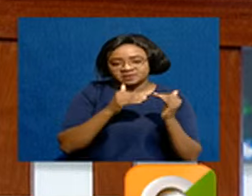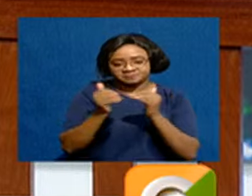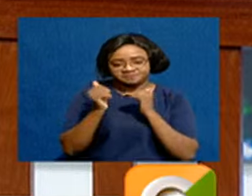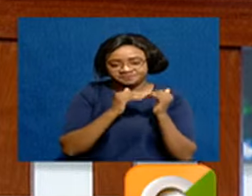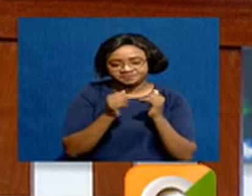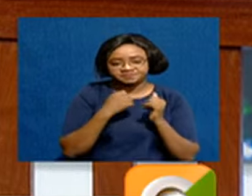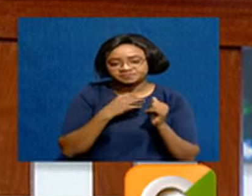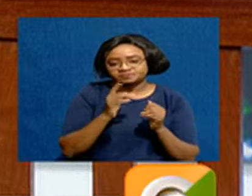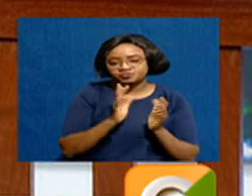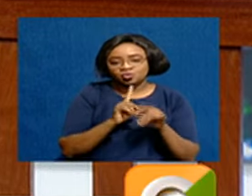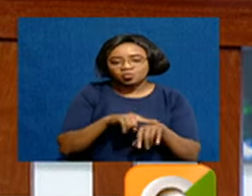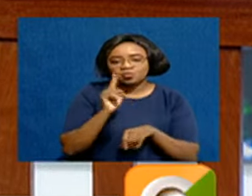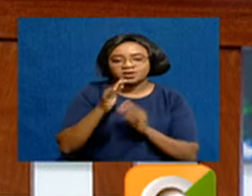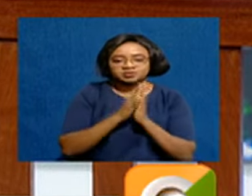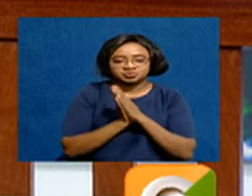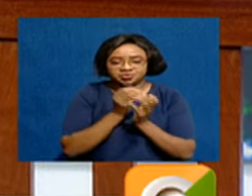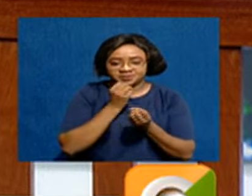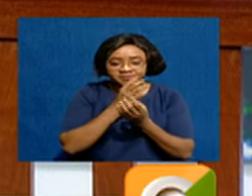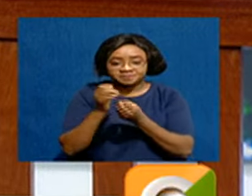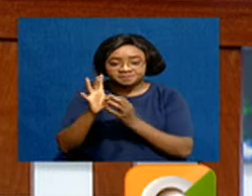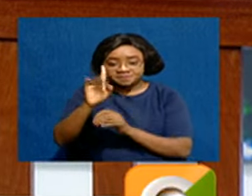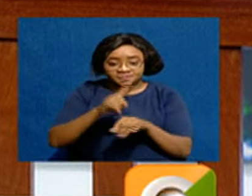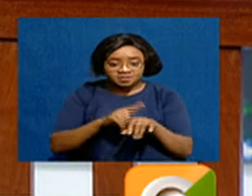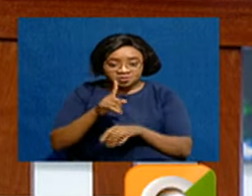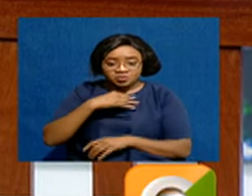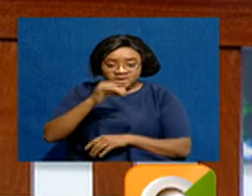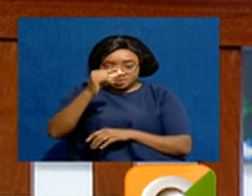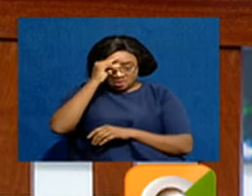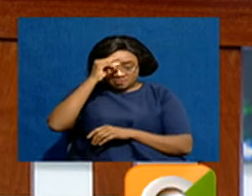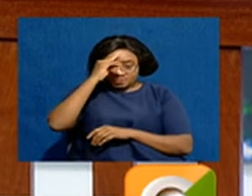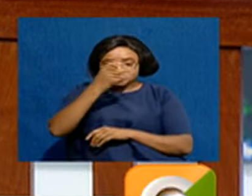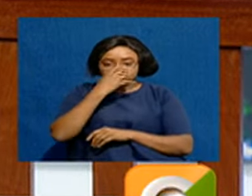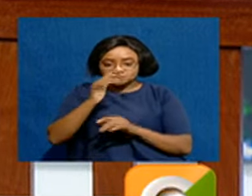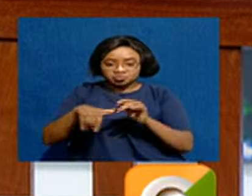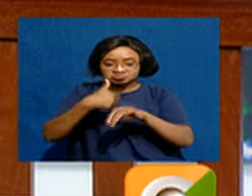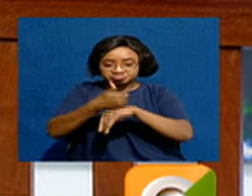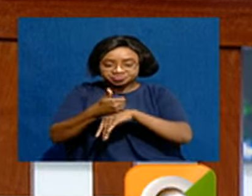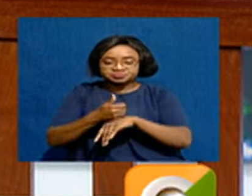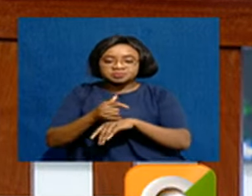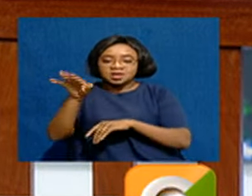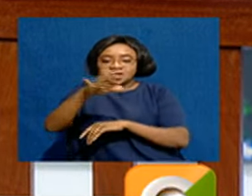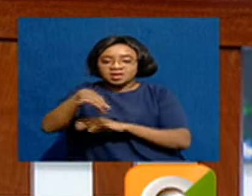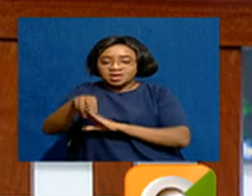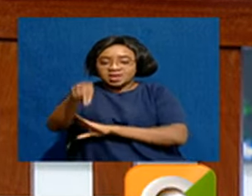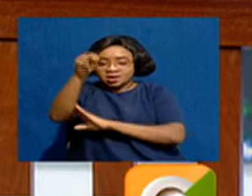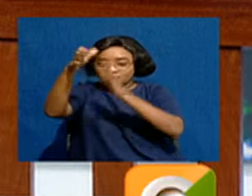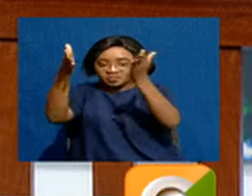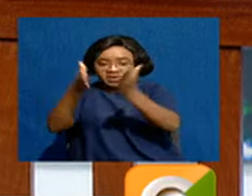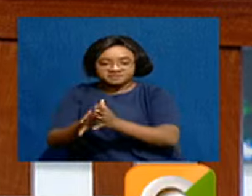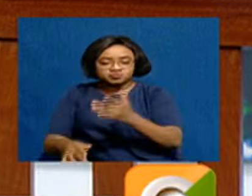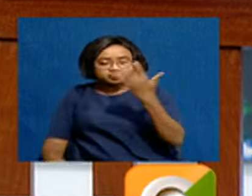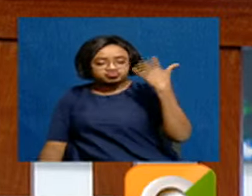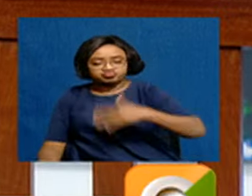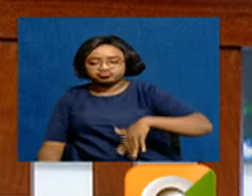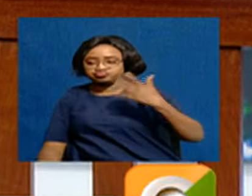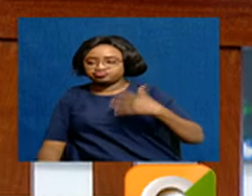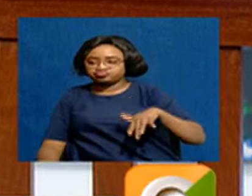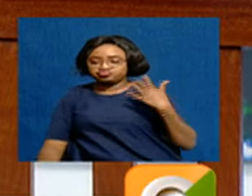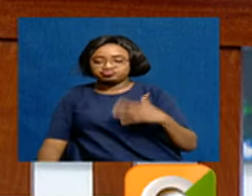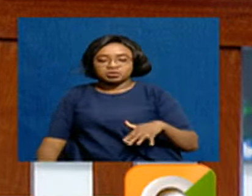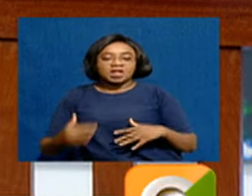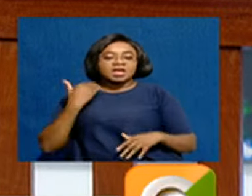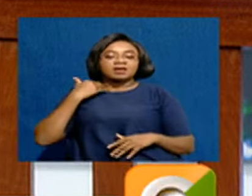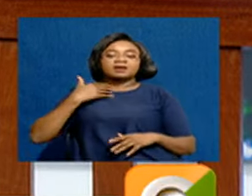over, the incidents of banditry in the North Rift were enormous.